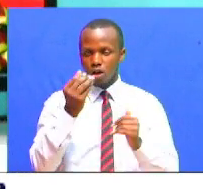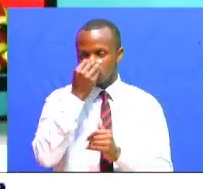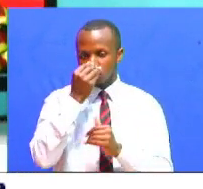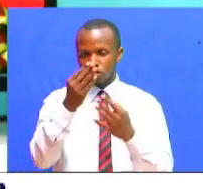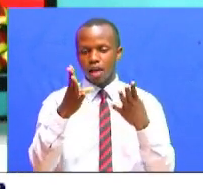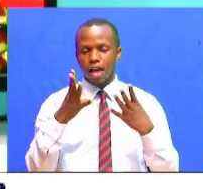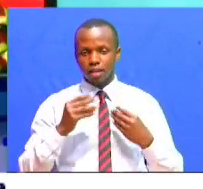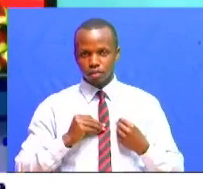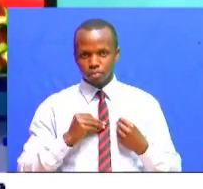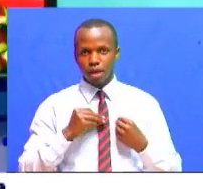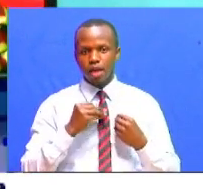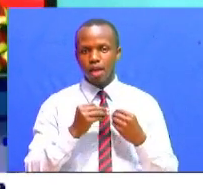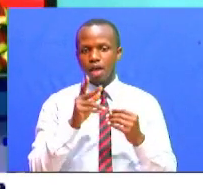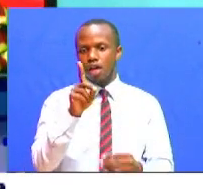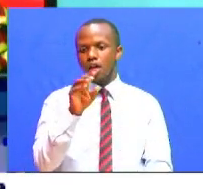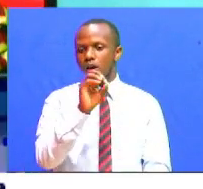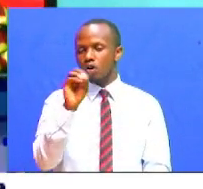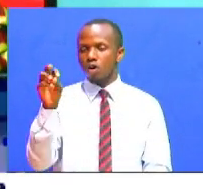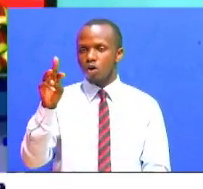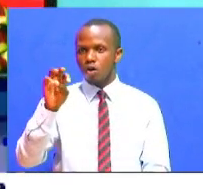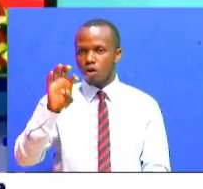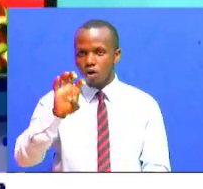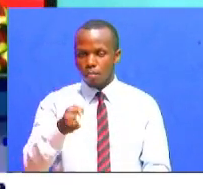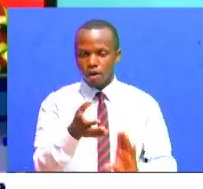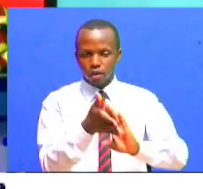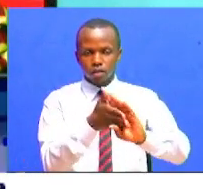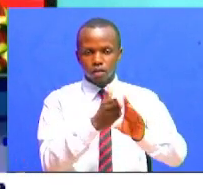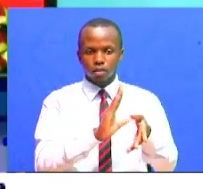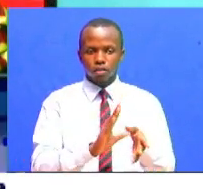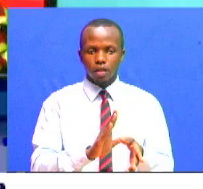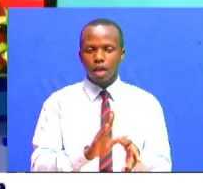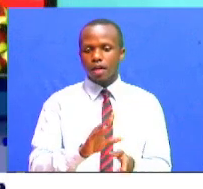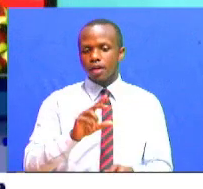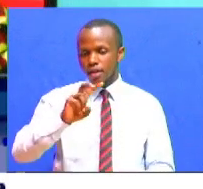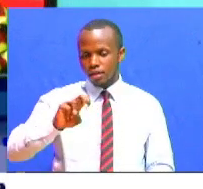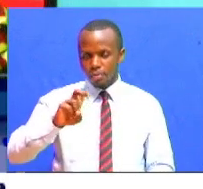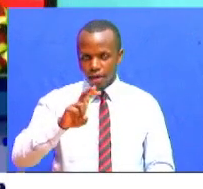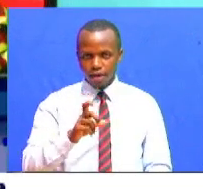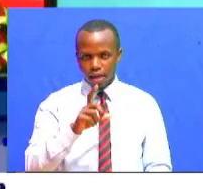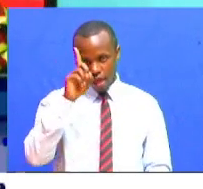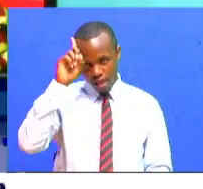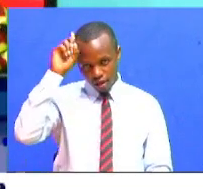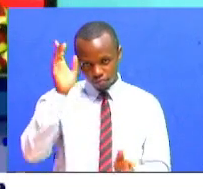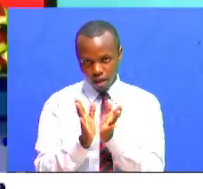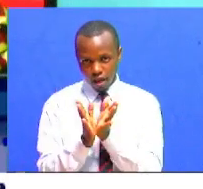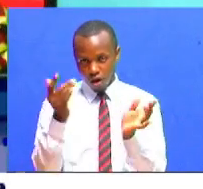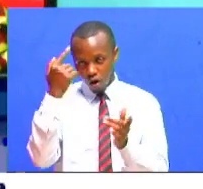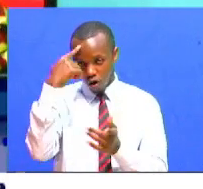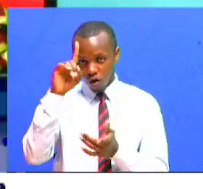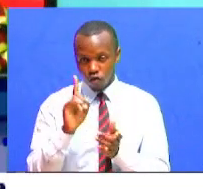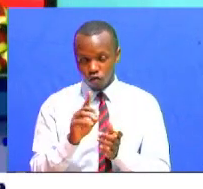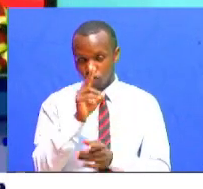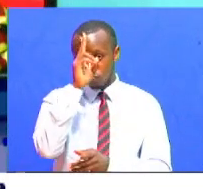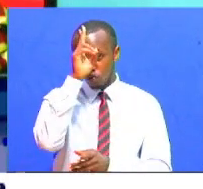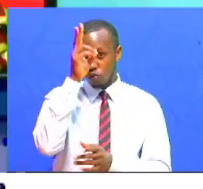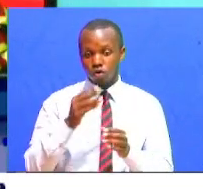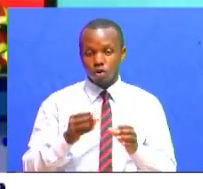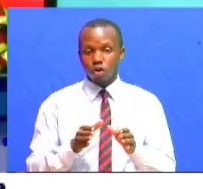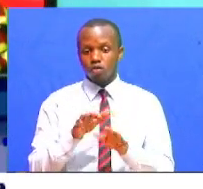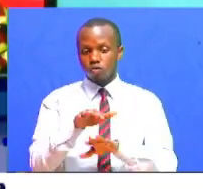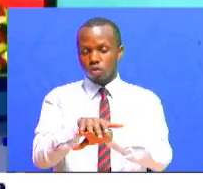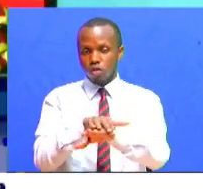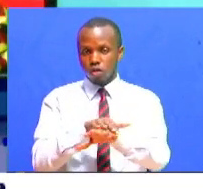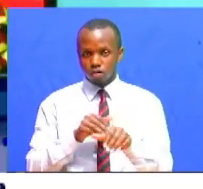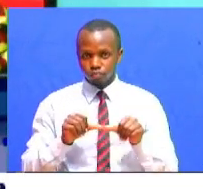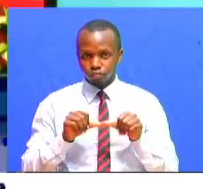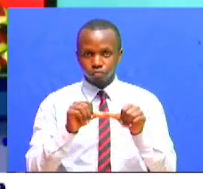accepted Koome's resignation as the Inspector General of the National Police Service to enable a smooth transition within the National